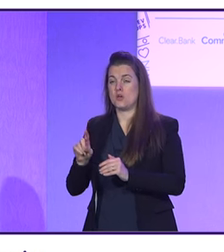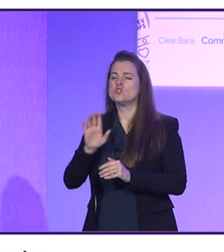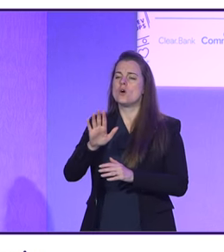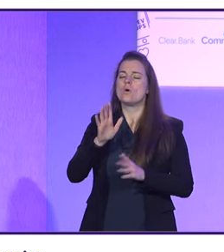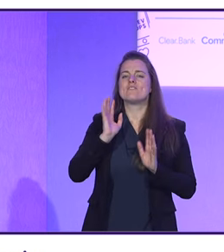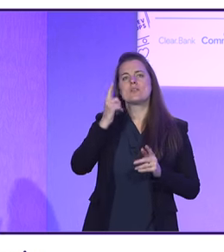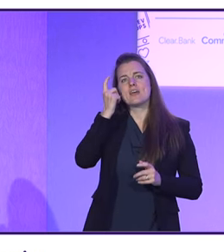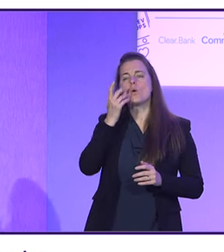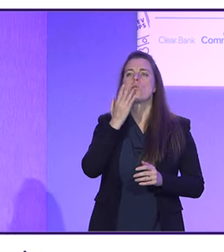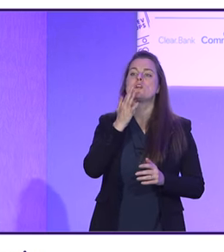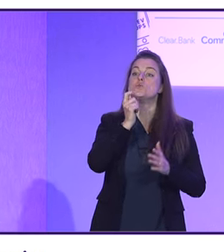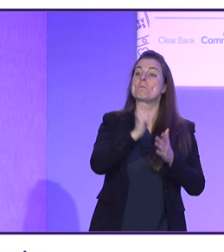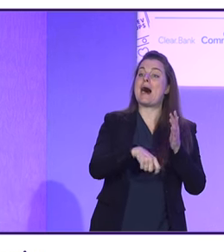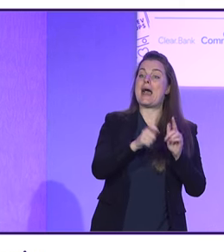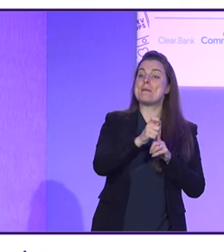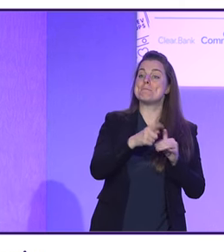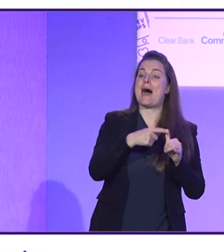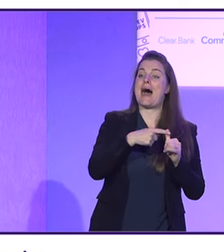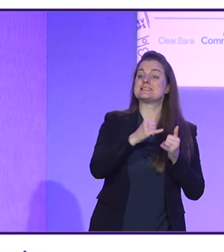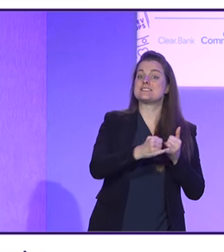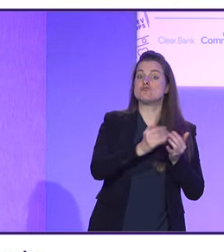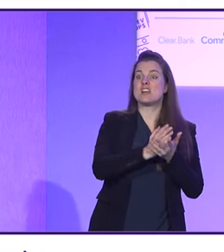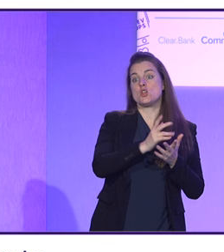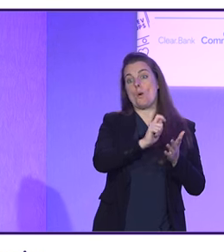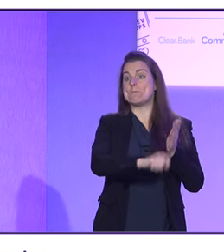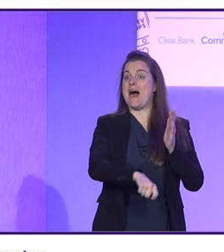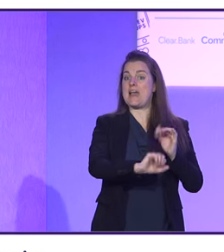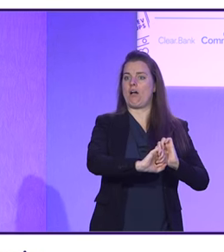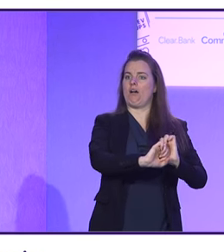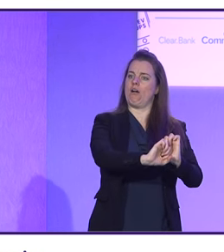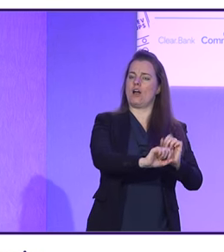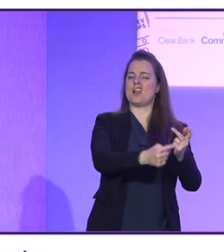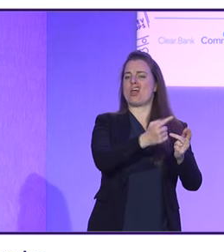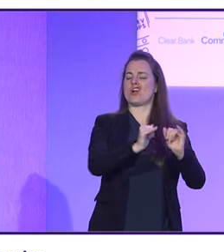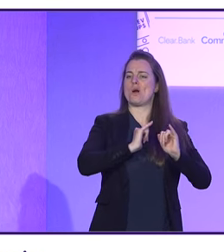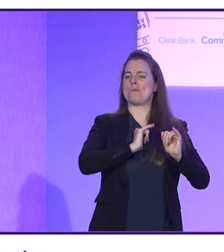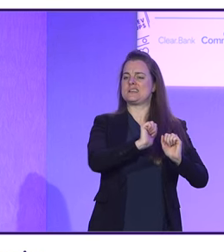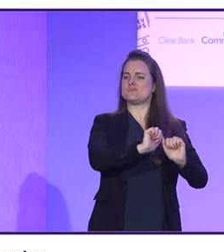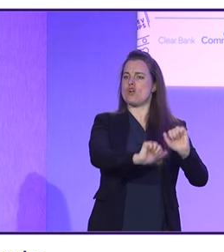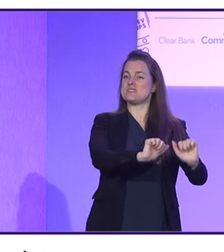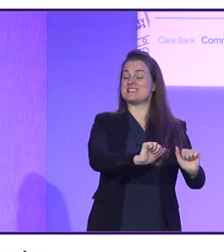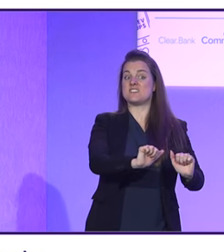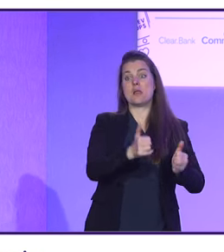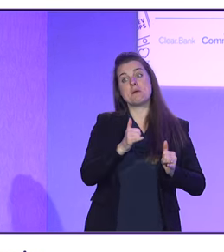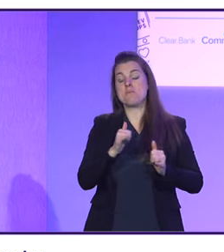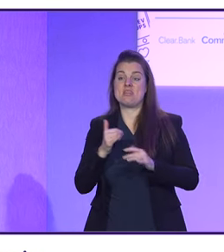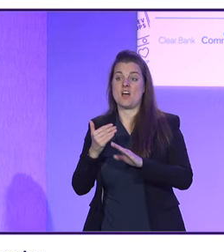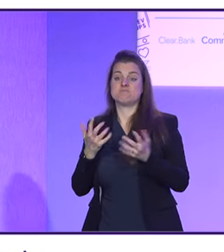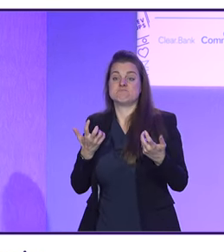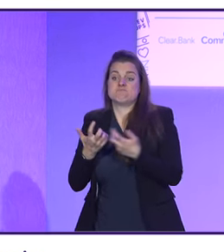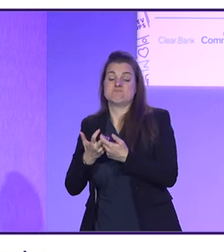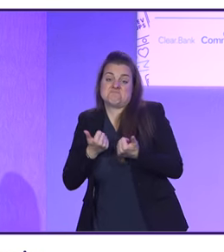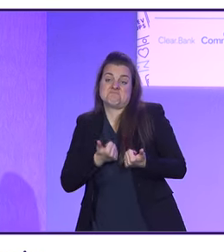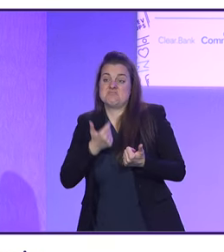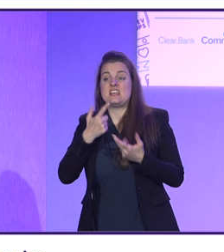PaaS, you're buying another company's processes. And that might work for you at a certain scale or if you have a certain level of flexibility, but it might not. And